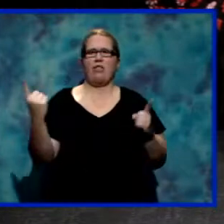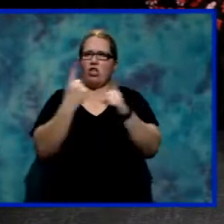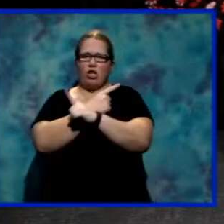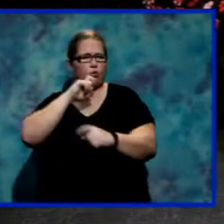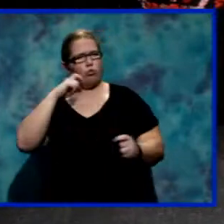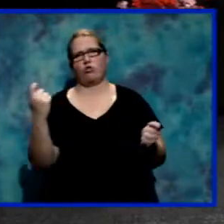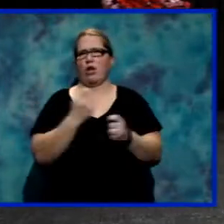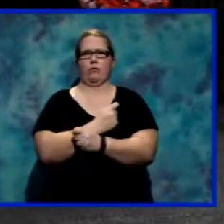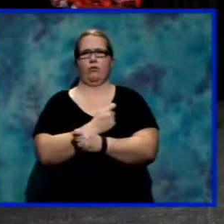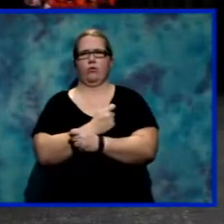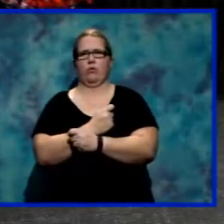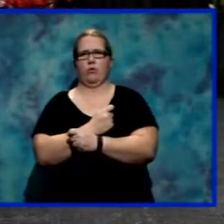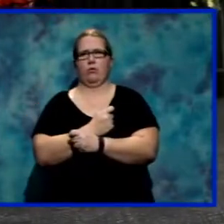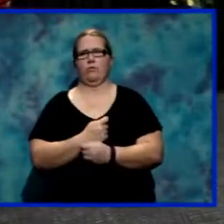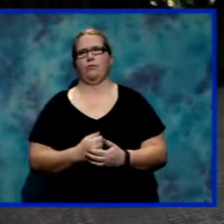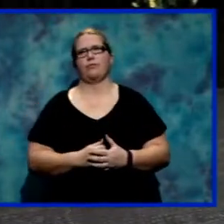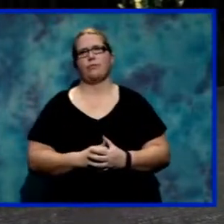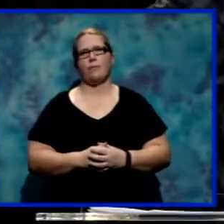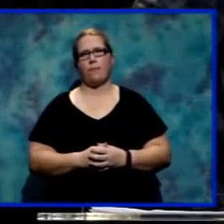gradual and happens over a lifetime.